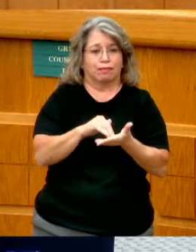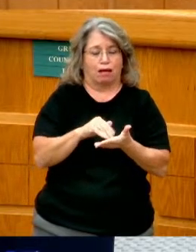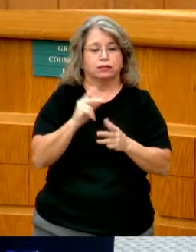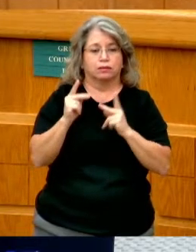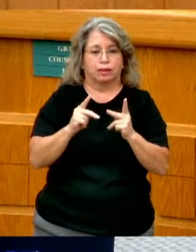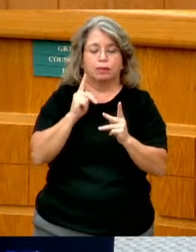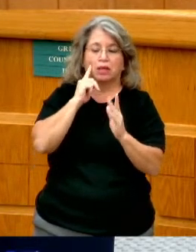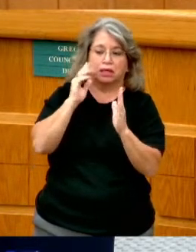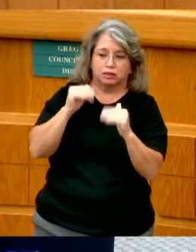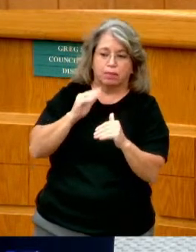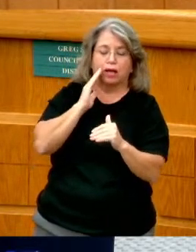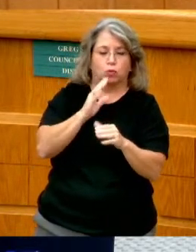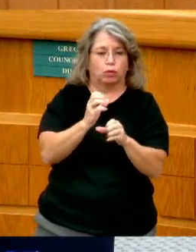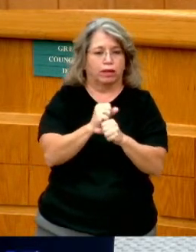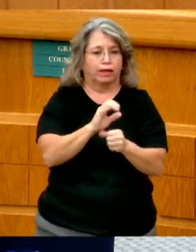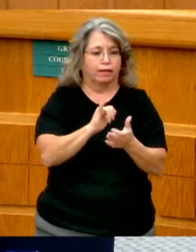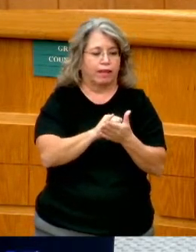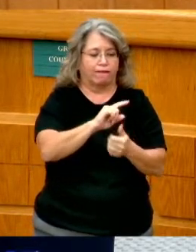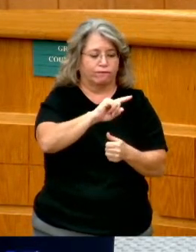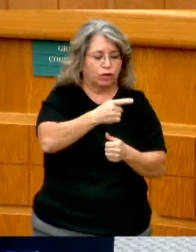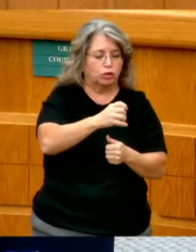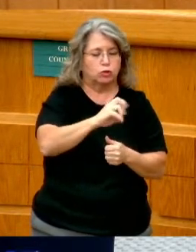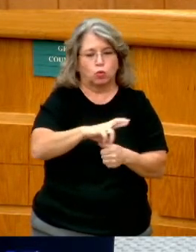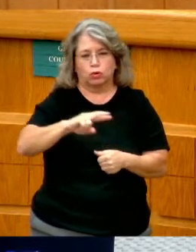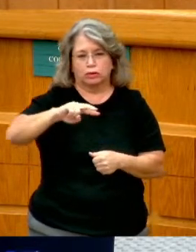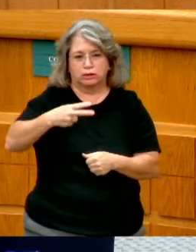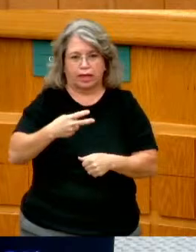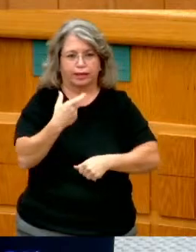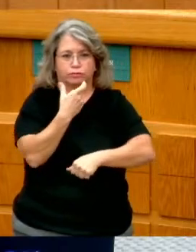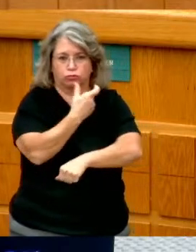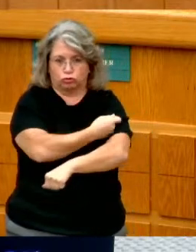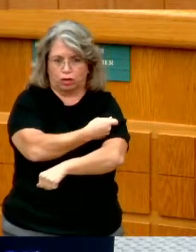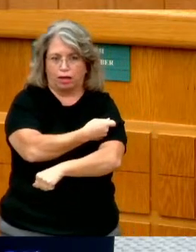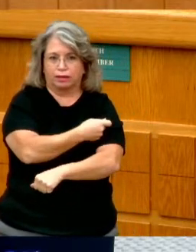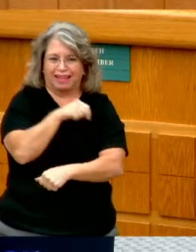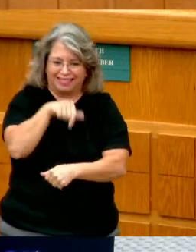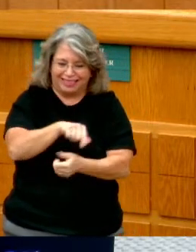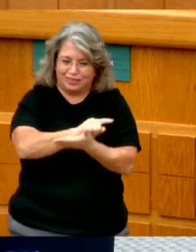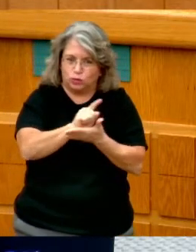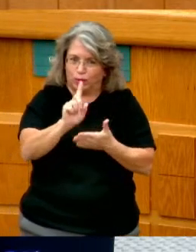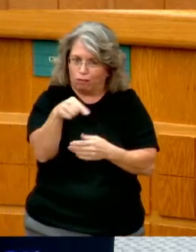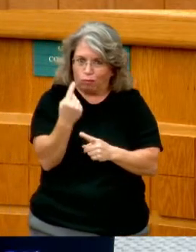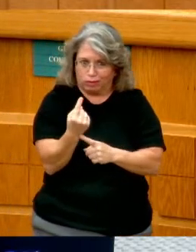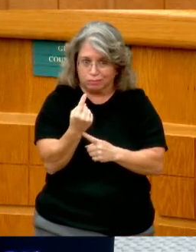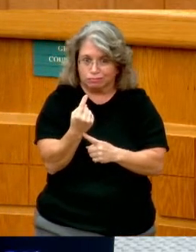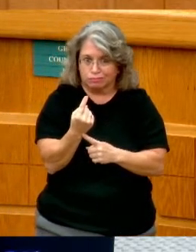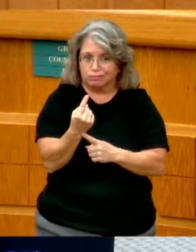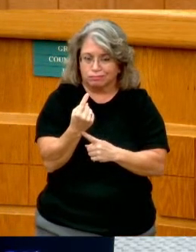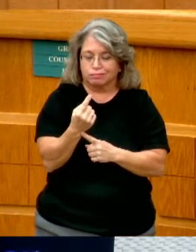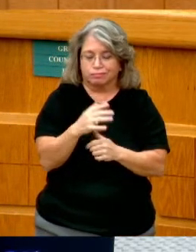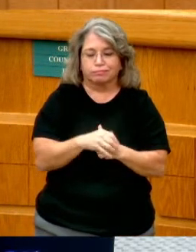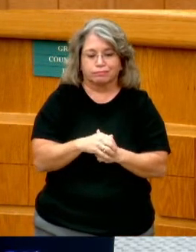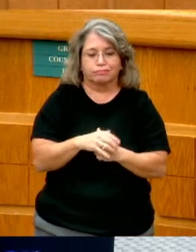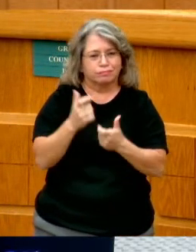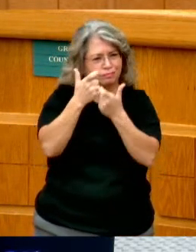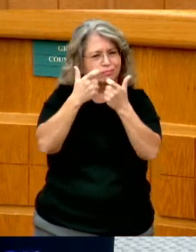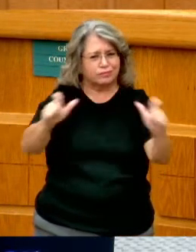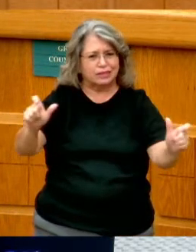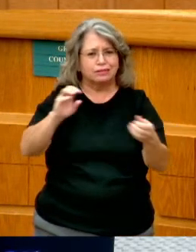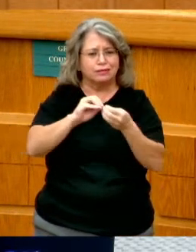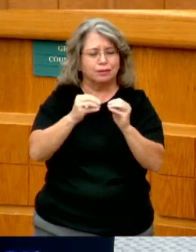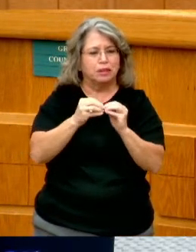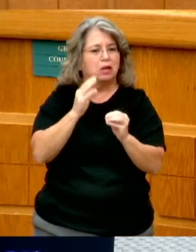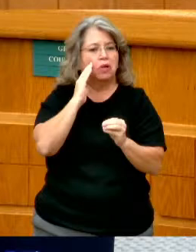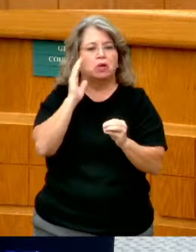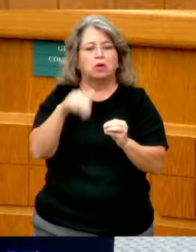a first or second dose vaccination. So that's a huge number. We know that obviously doesn't include